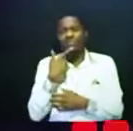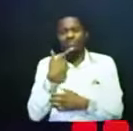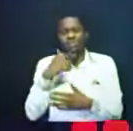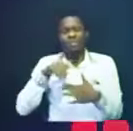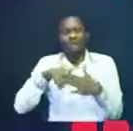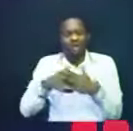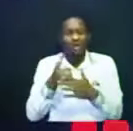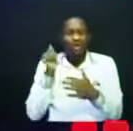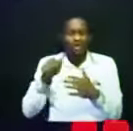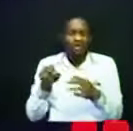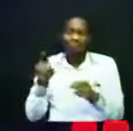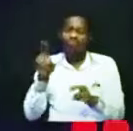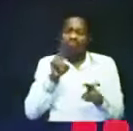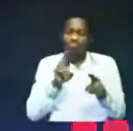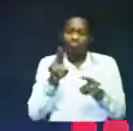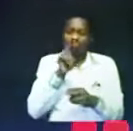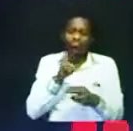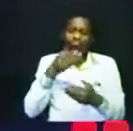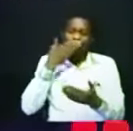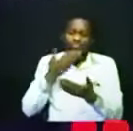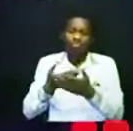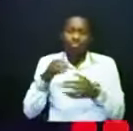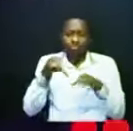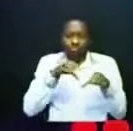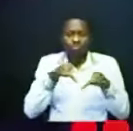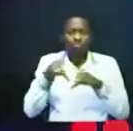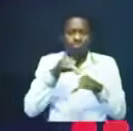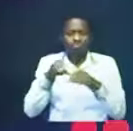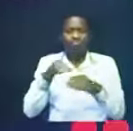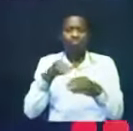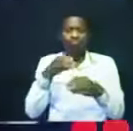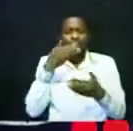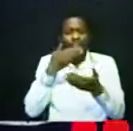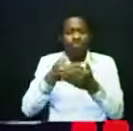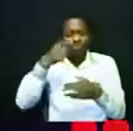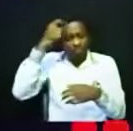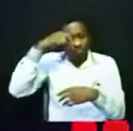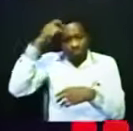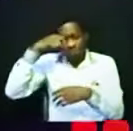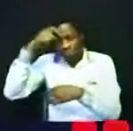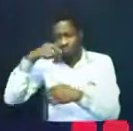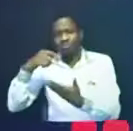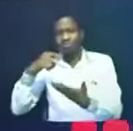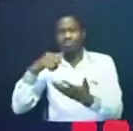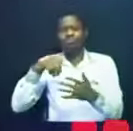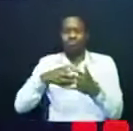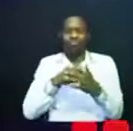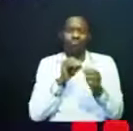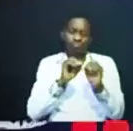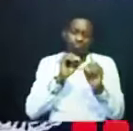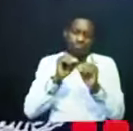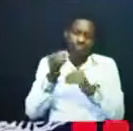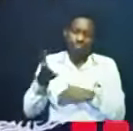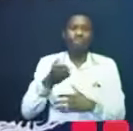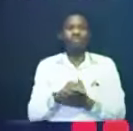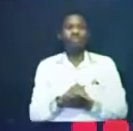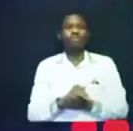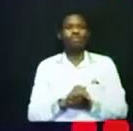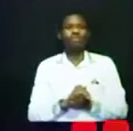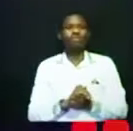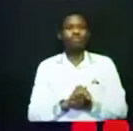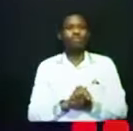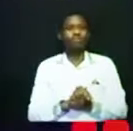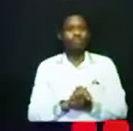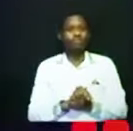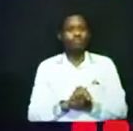good use of this offer that has come to us. Otwaso no no kire yen kwan e betumi afa so e de saa ade pa wo de ma yen yi